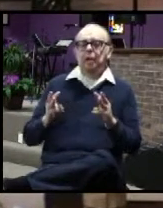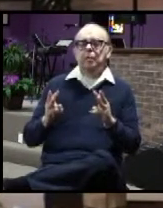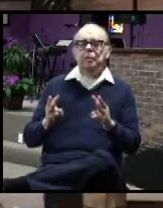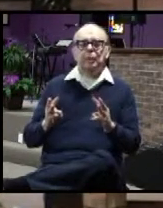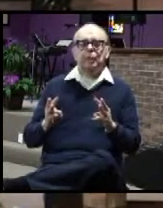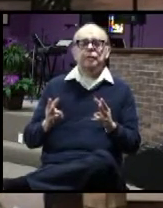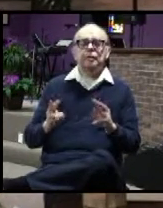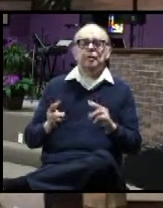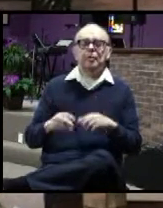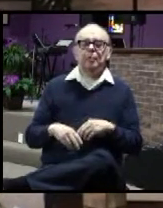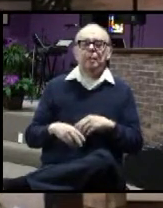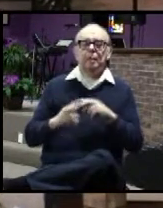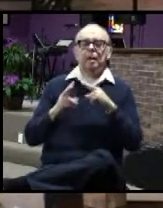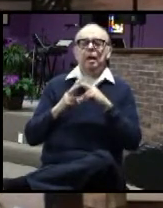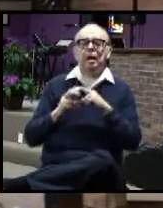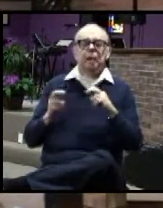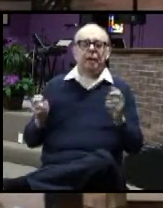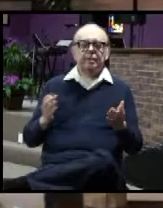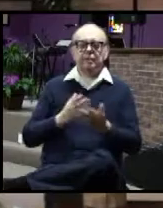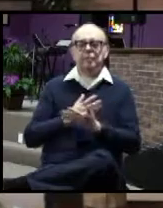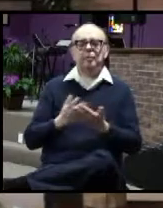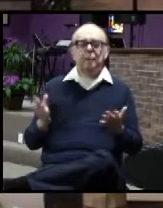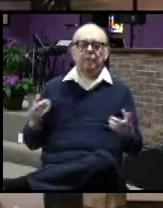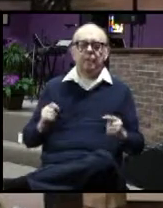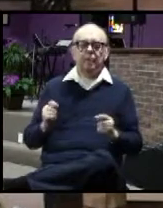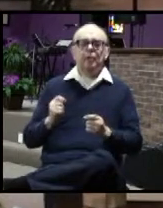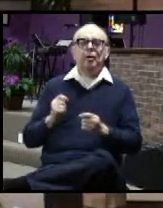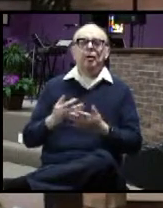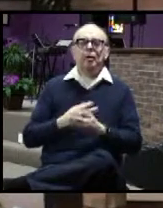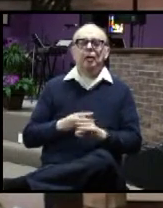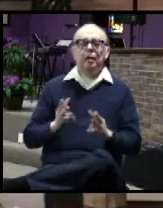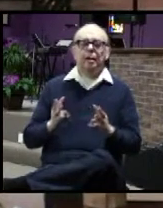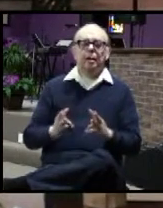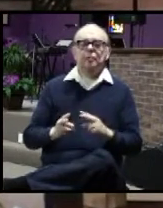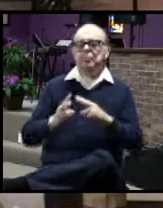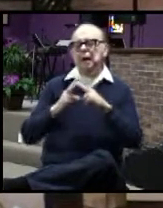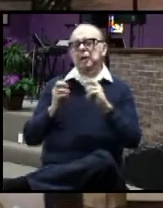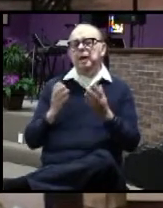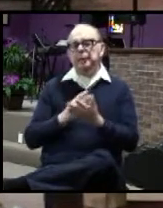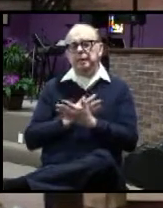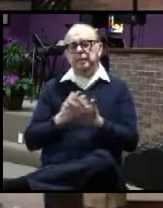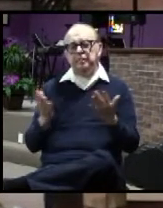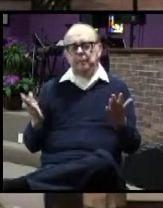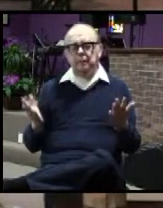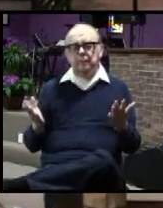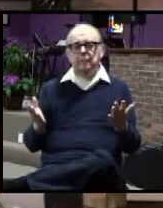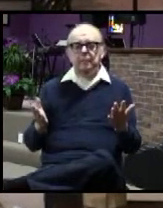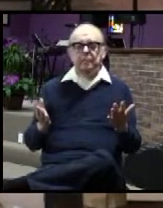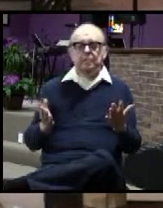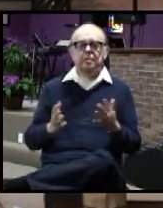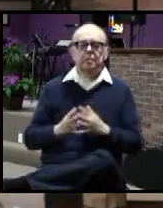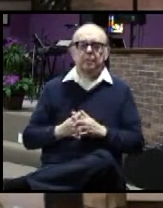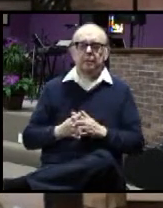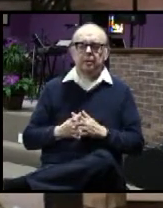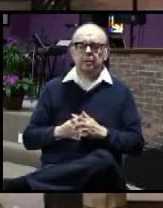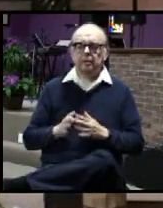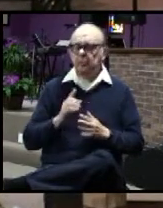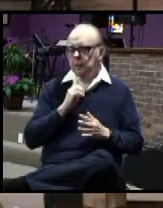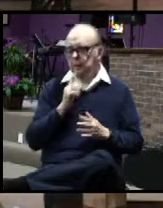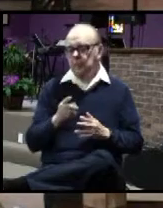psychoanalysis, okay? And they're always trying to come up with new ways to analyze this and analyze that. And it's actually